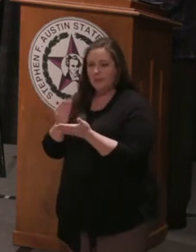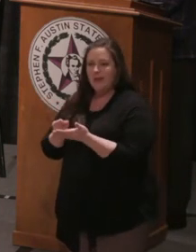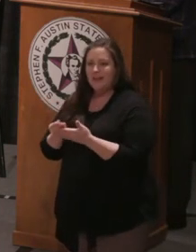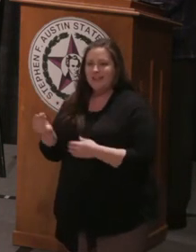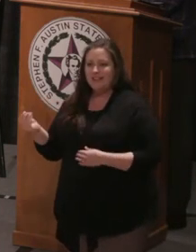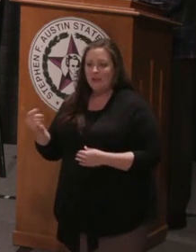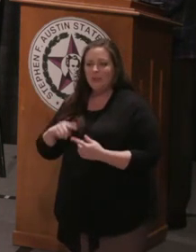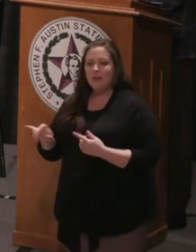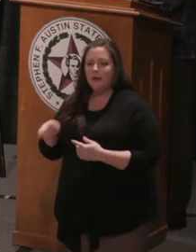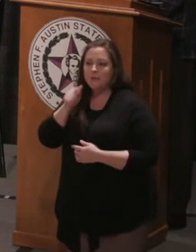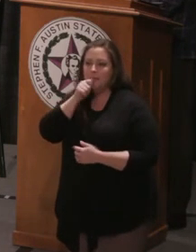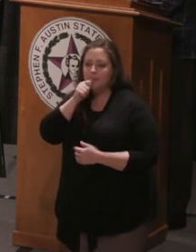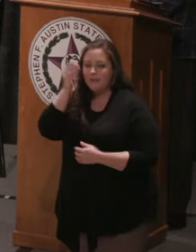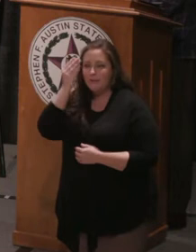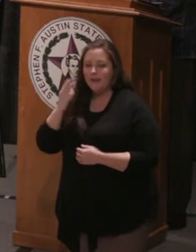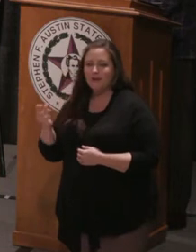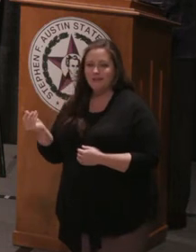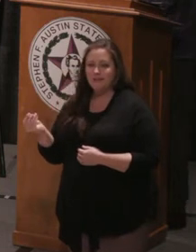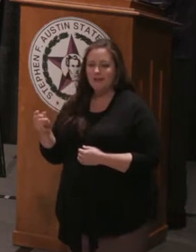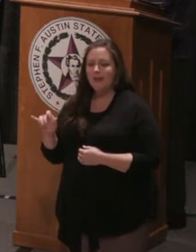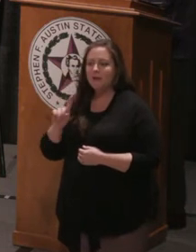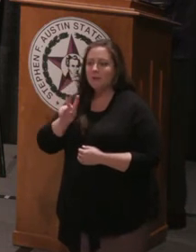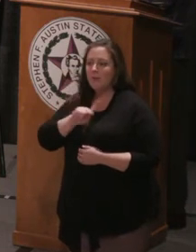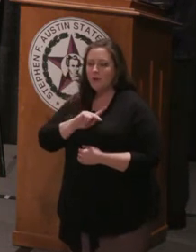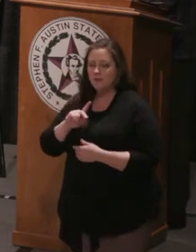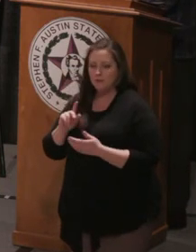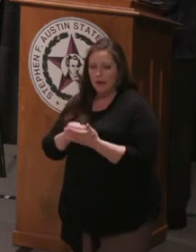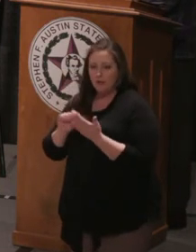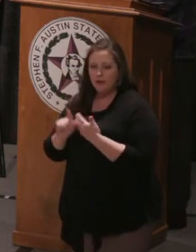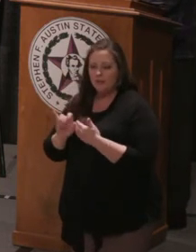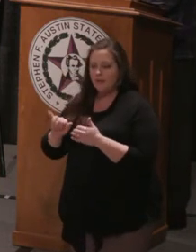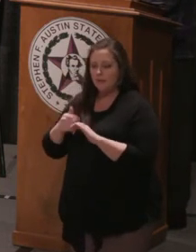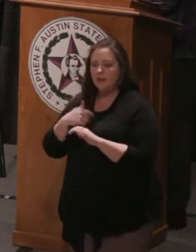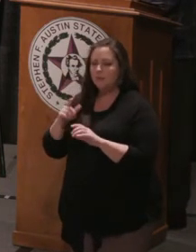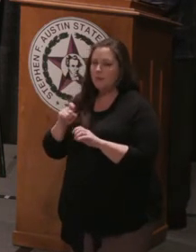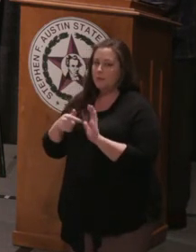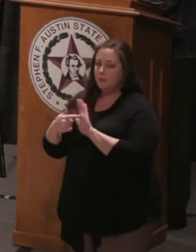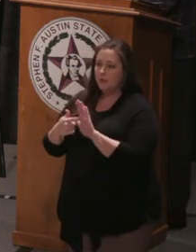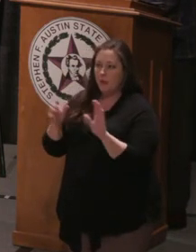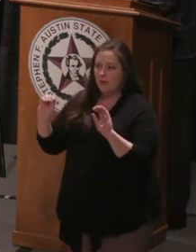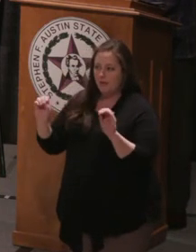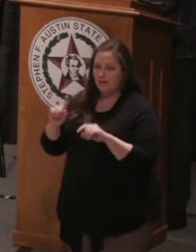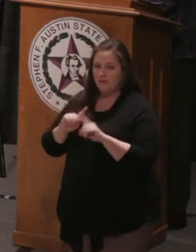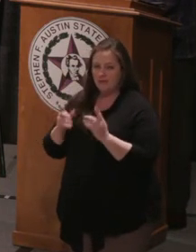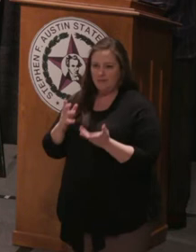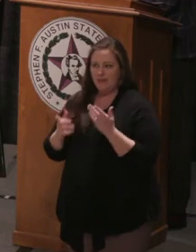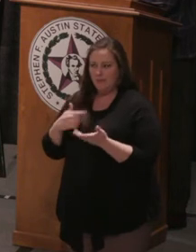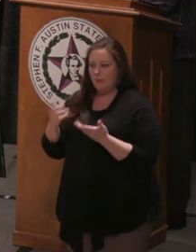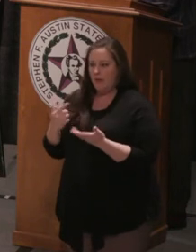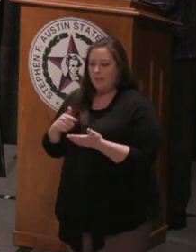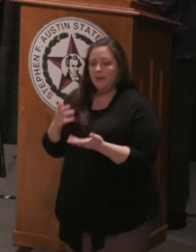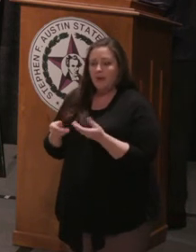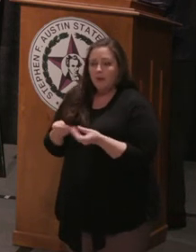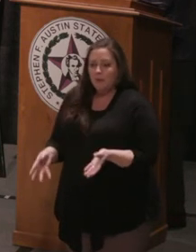this is proprietary information. These are our personal algorithms. Here's how we do that. But we're not going to show anybody else. We might lose a